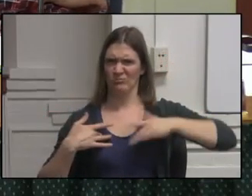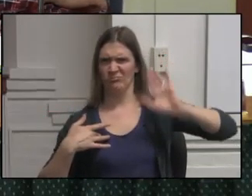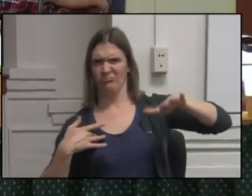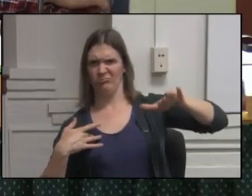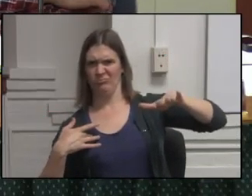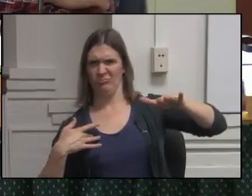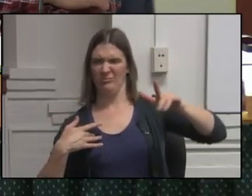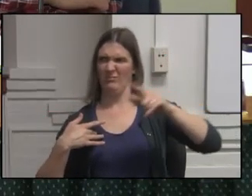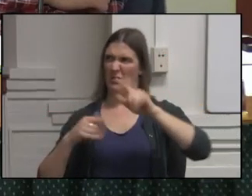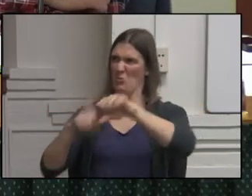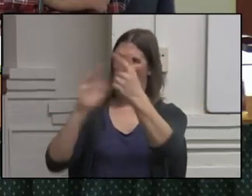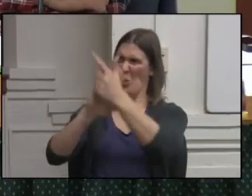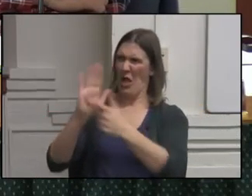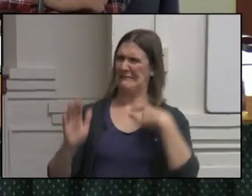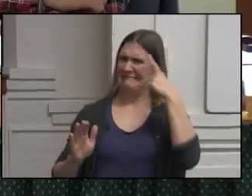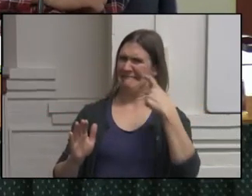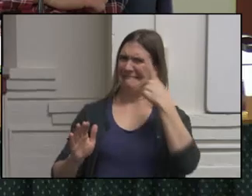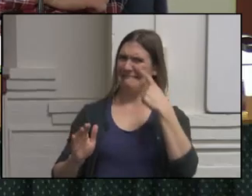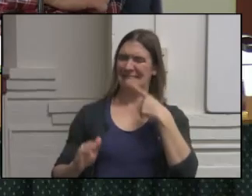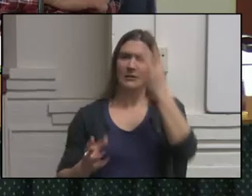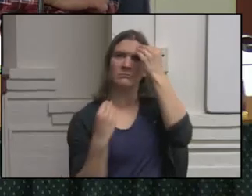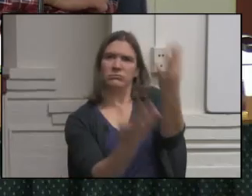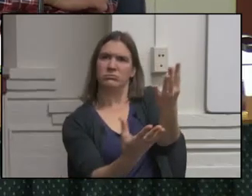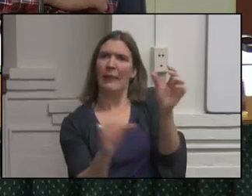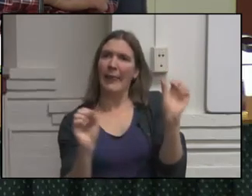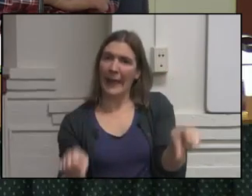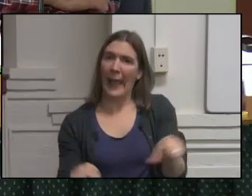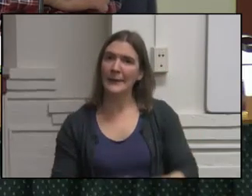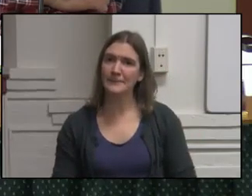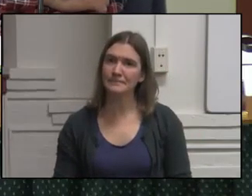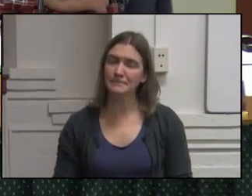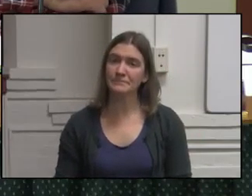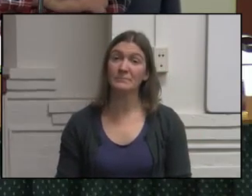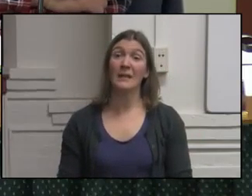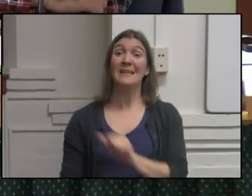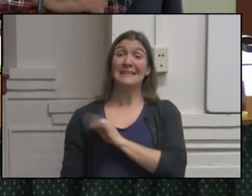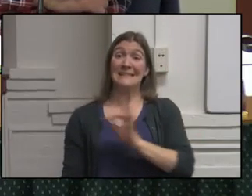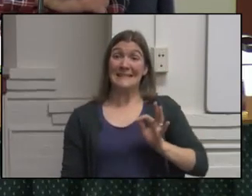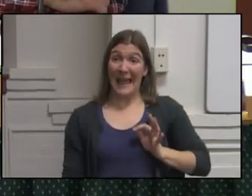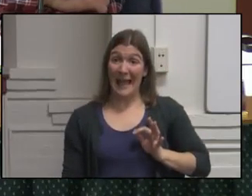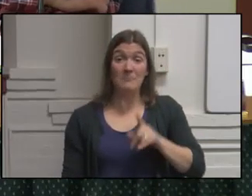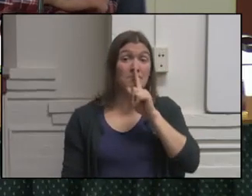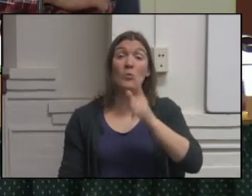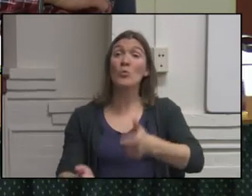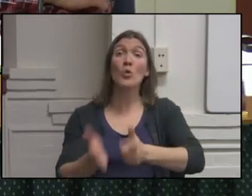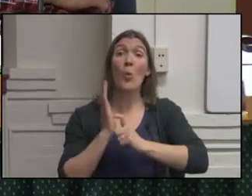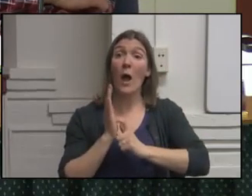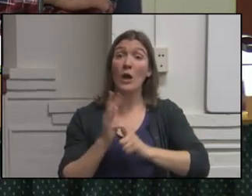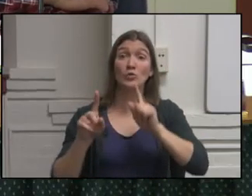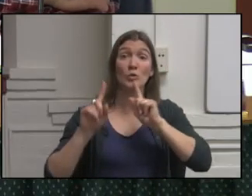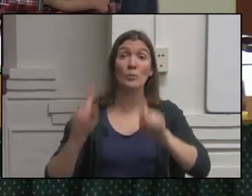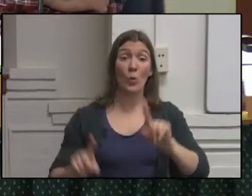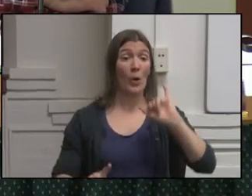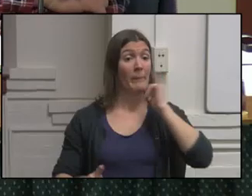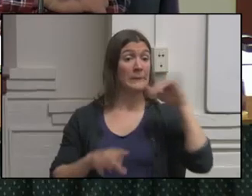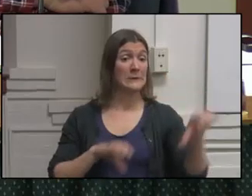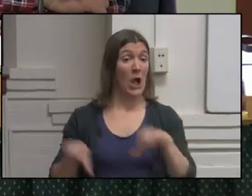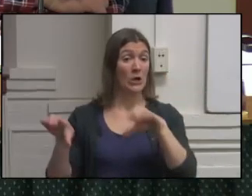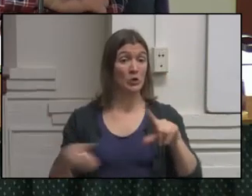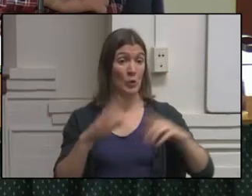protected activity described in subsection A of this policy. Employees are not required to report misconduct to